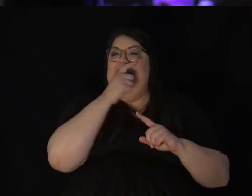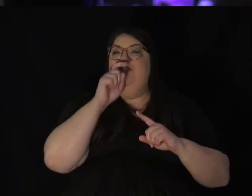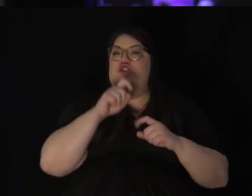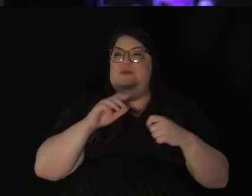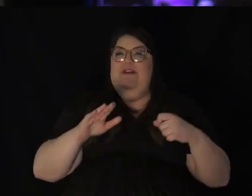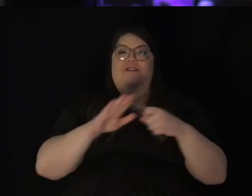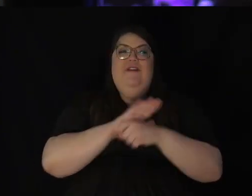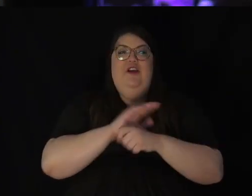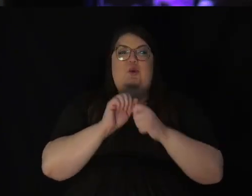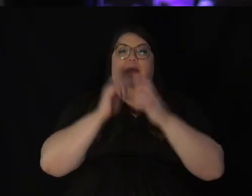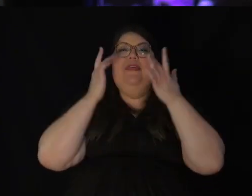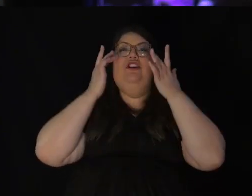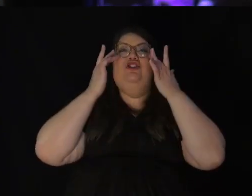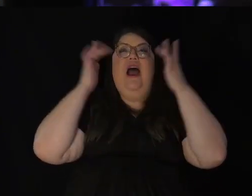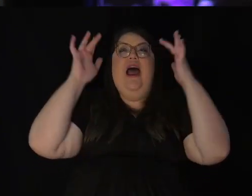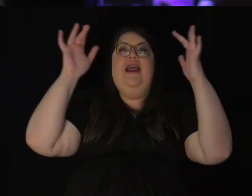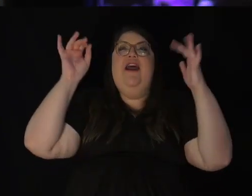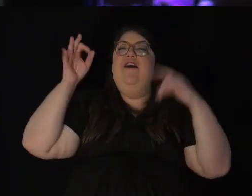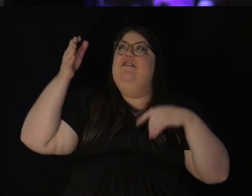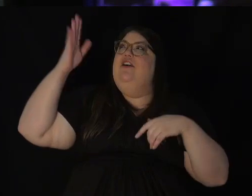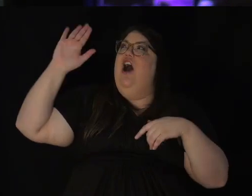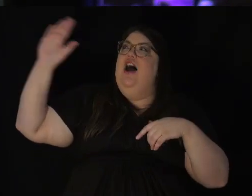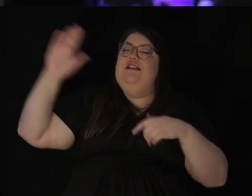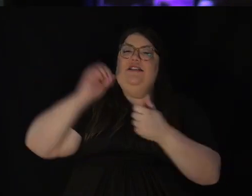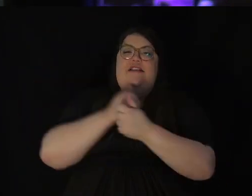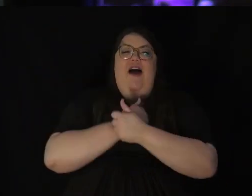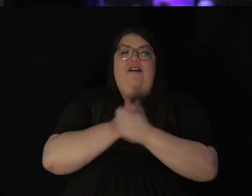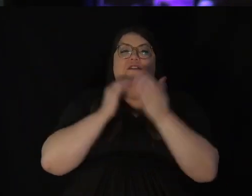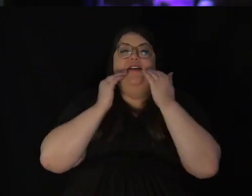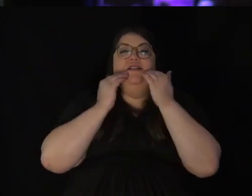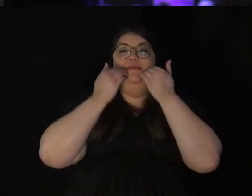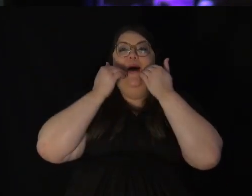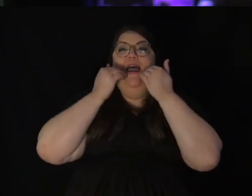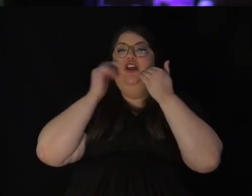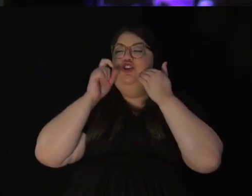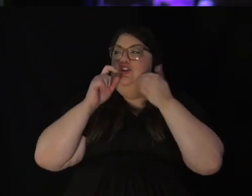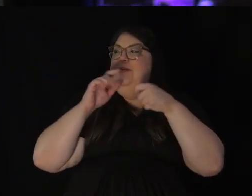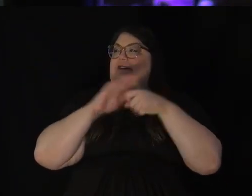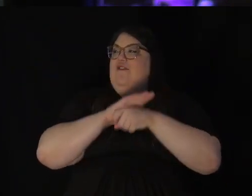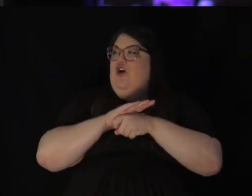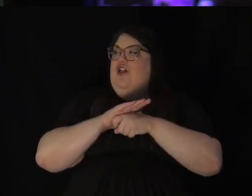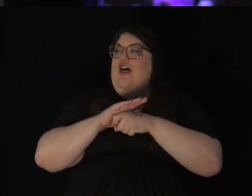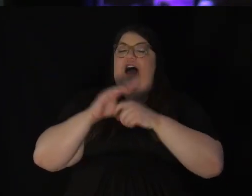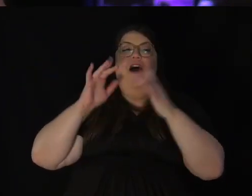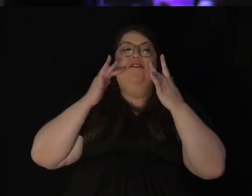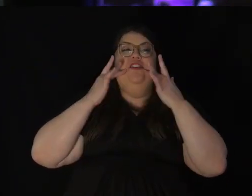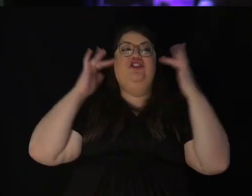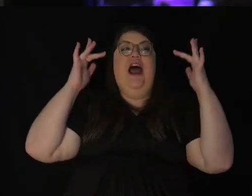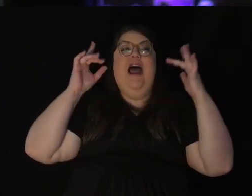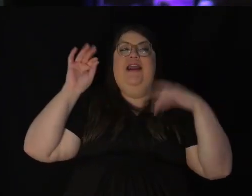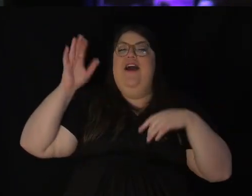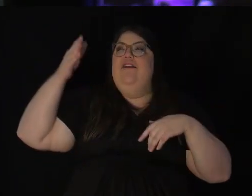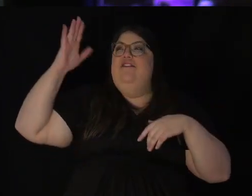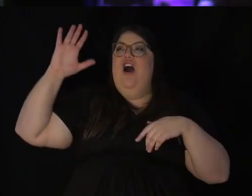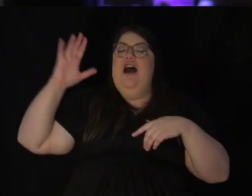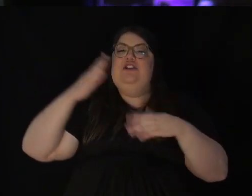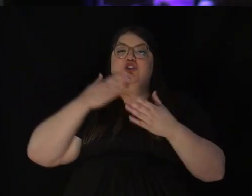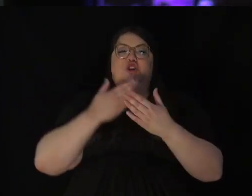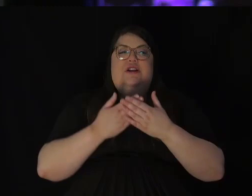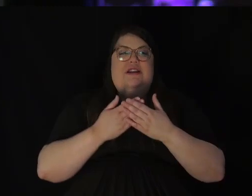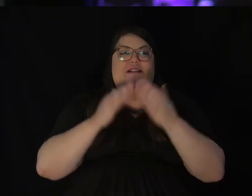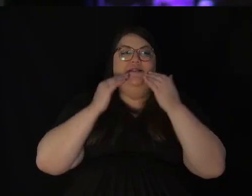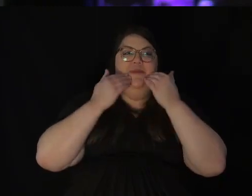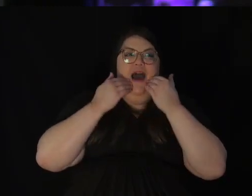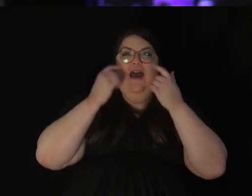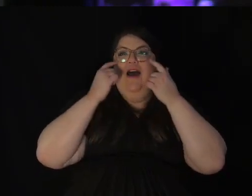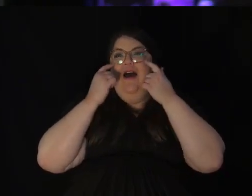filled with the shine of God's love. Our smile should be filled with the shine of God's goodness. And we